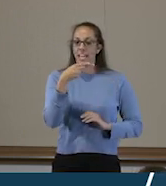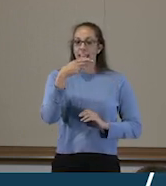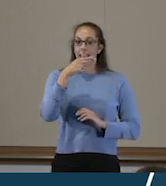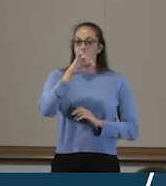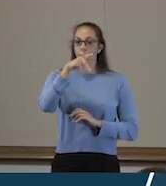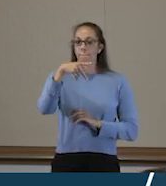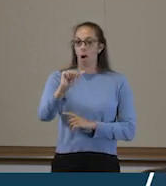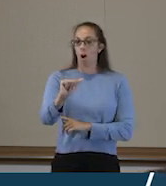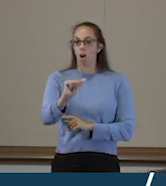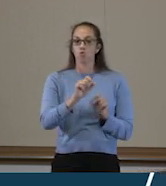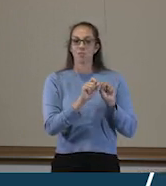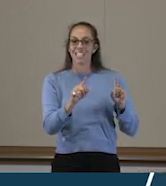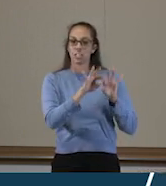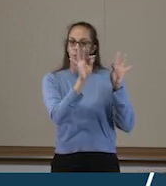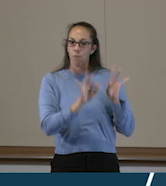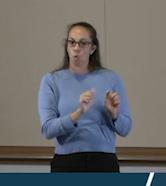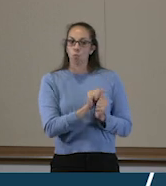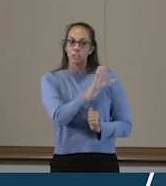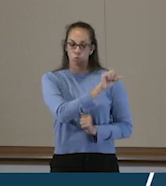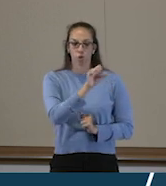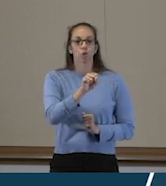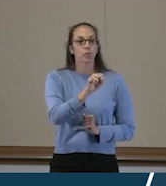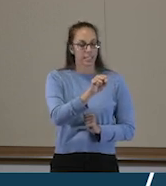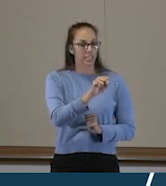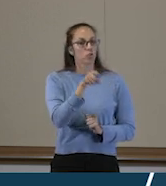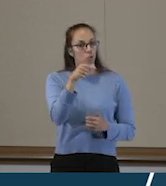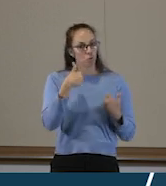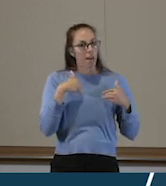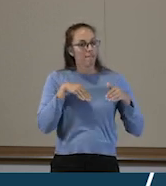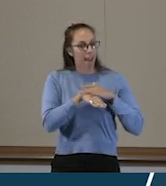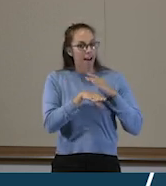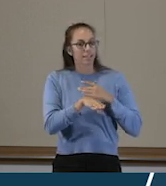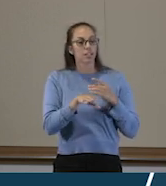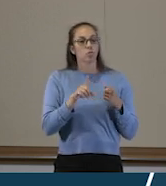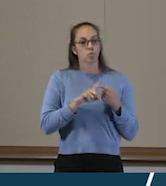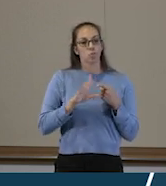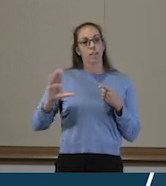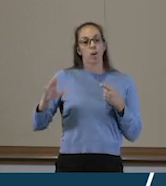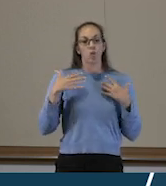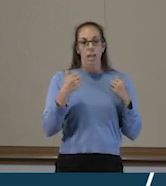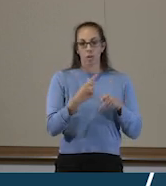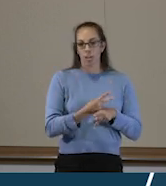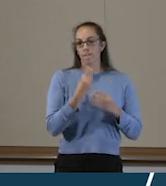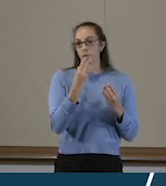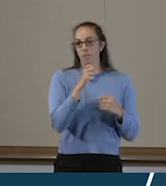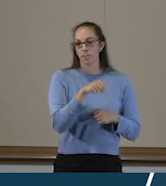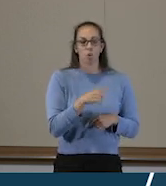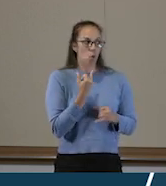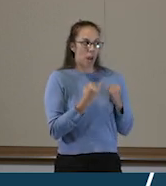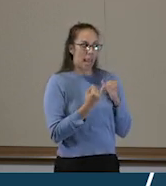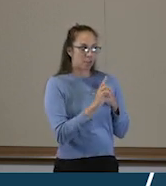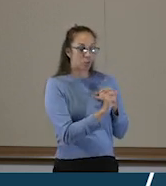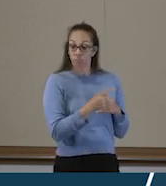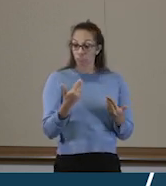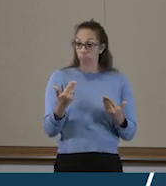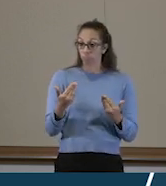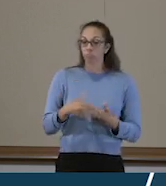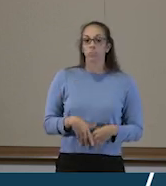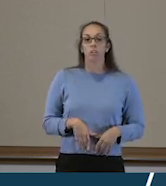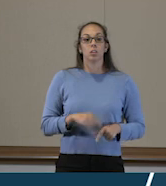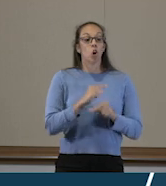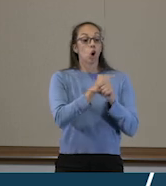release to have you be able to access, healthcare information, One last medical question. records. Yeah.